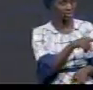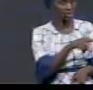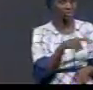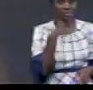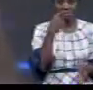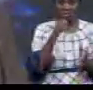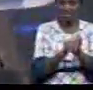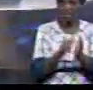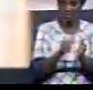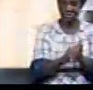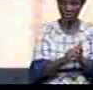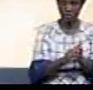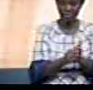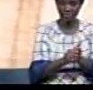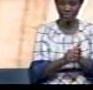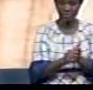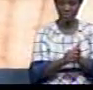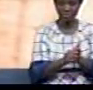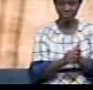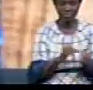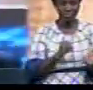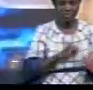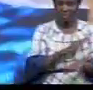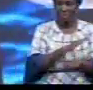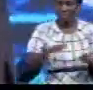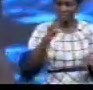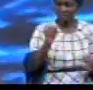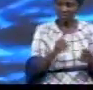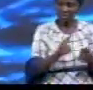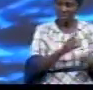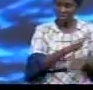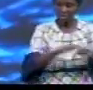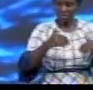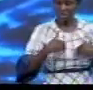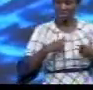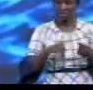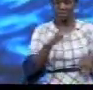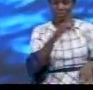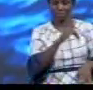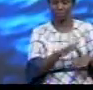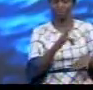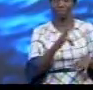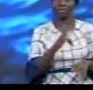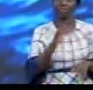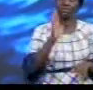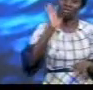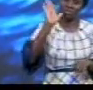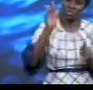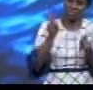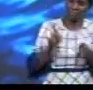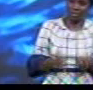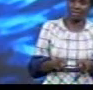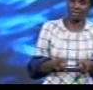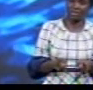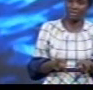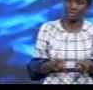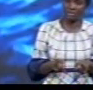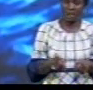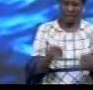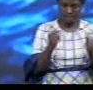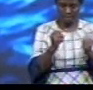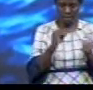said, I don't have to touch his person. Power radiates around